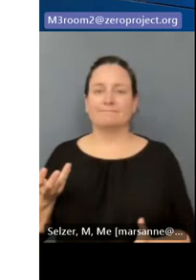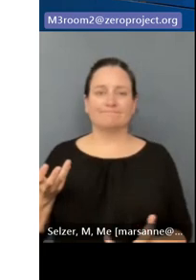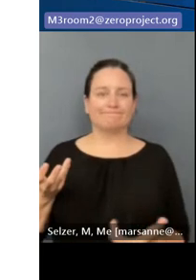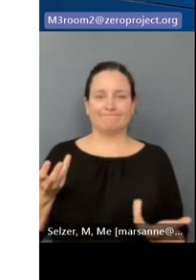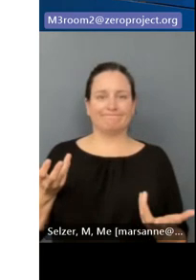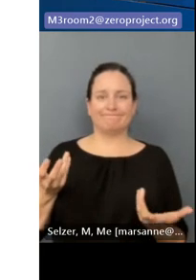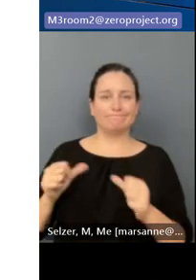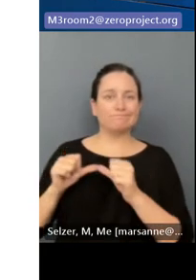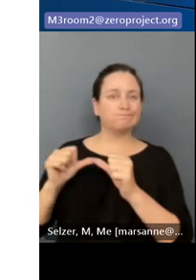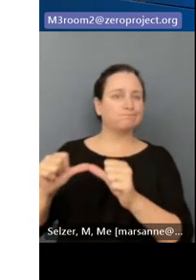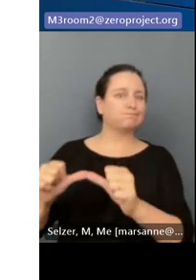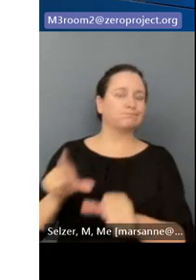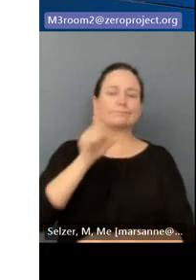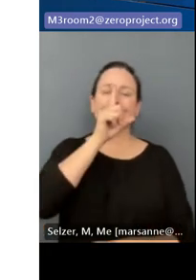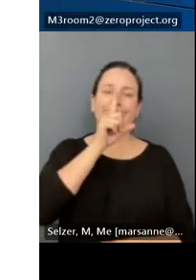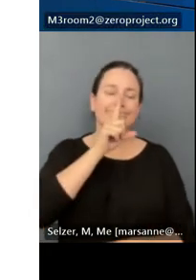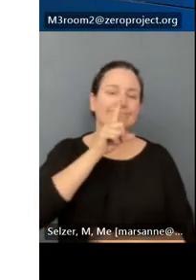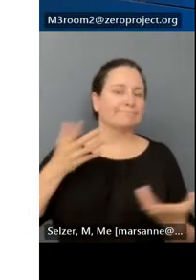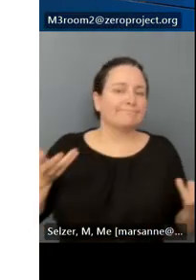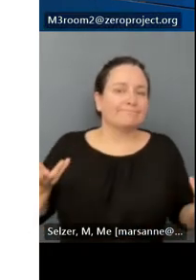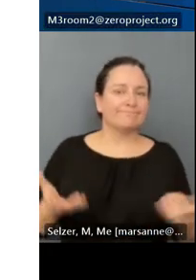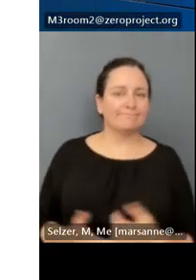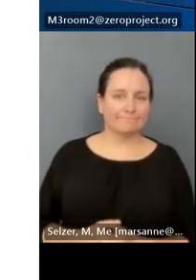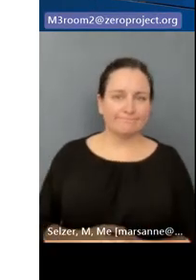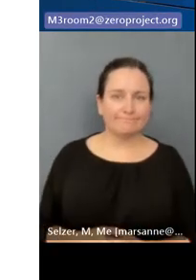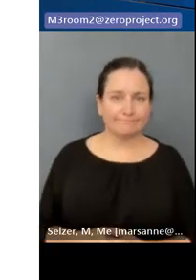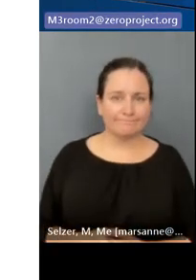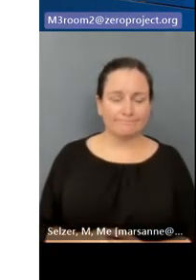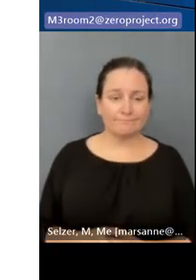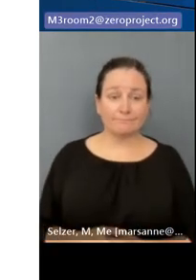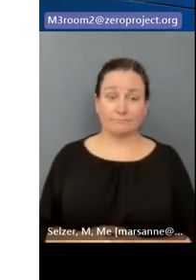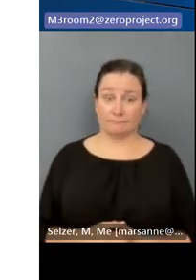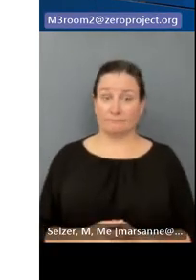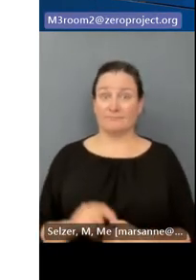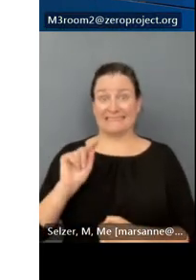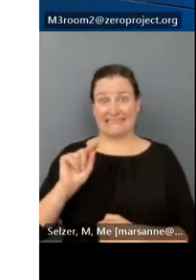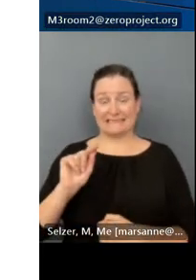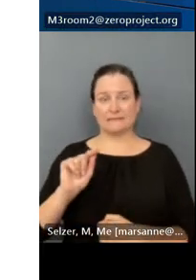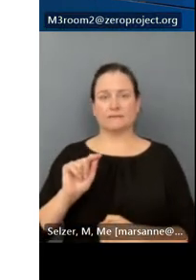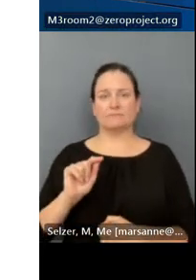Now, it's not a statistical issue. It is a human issue.